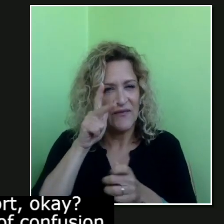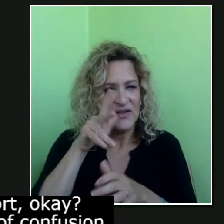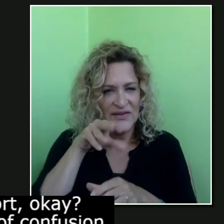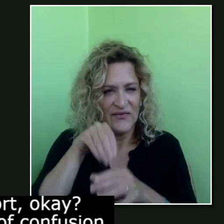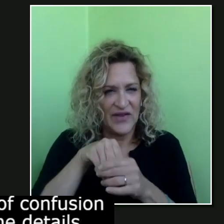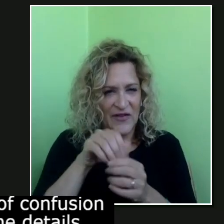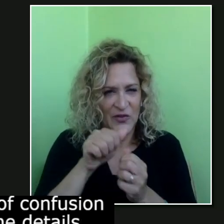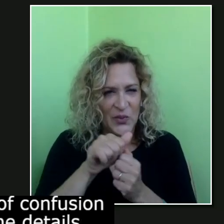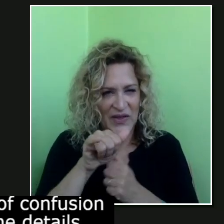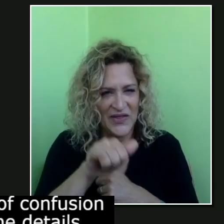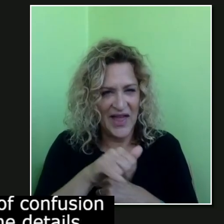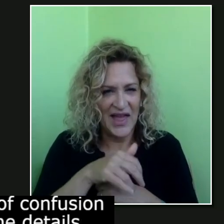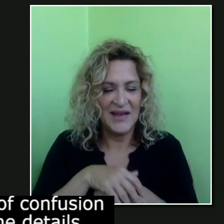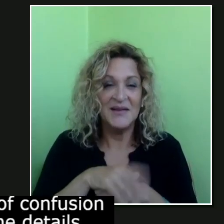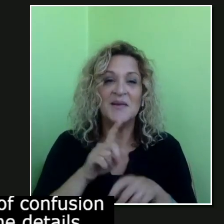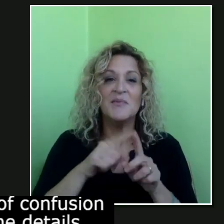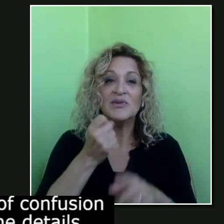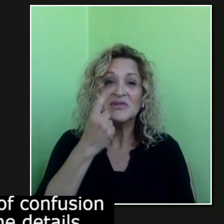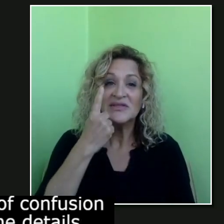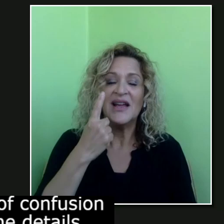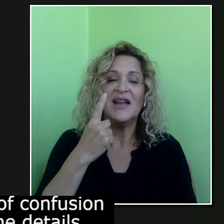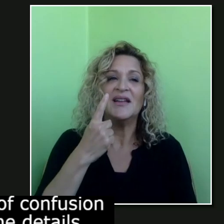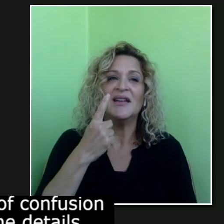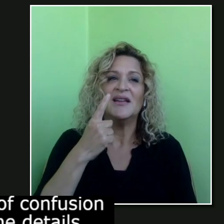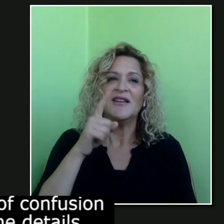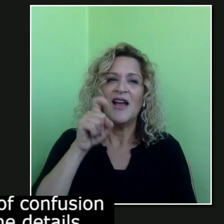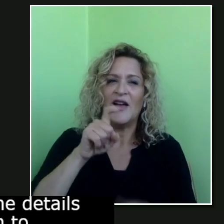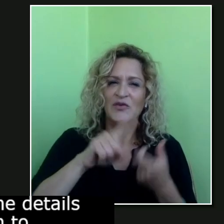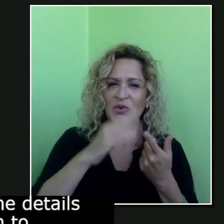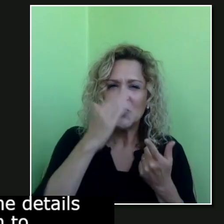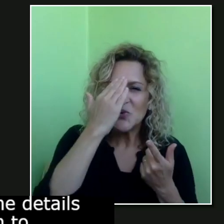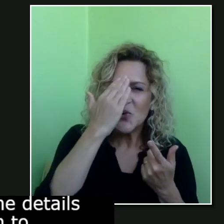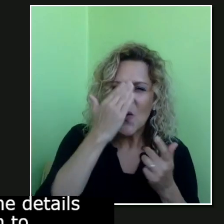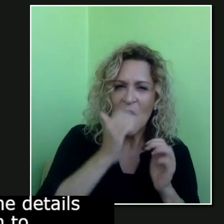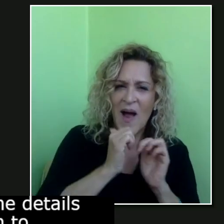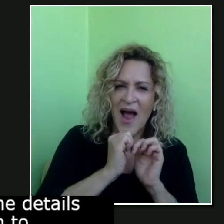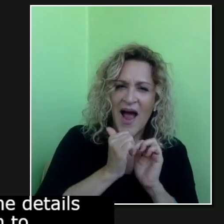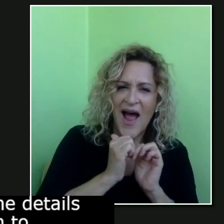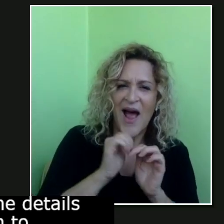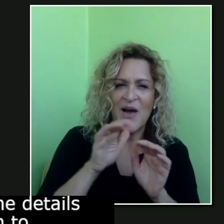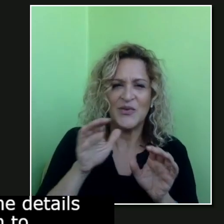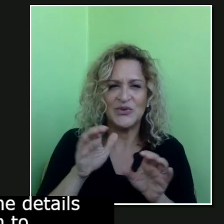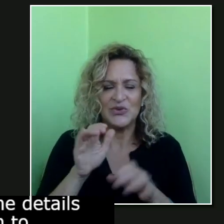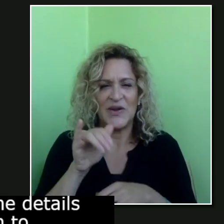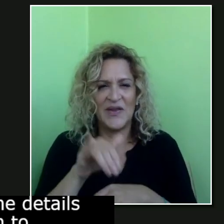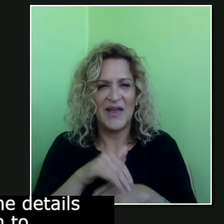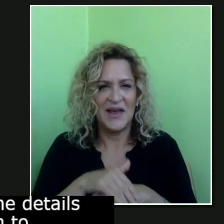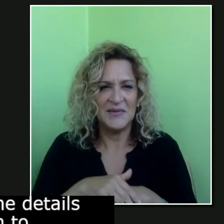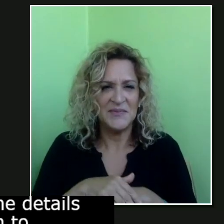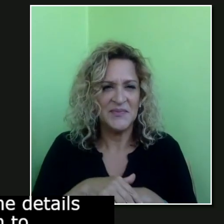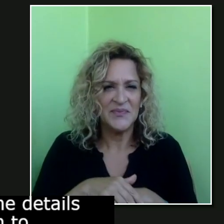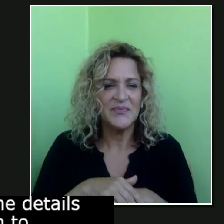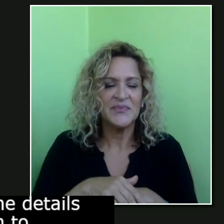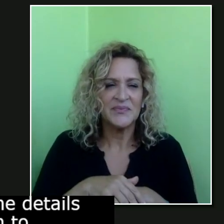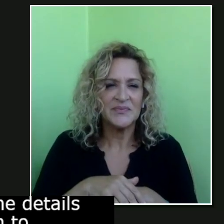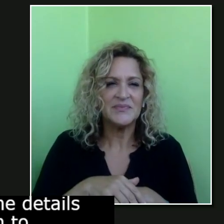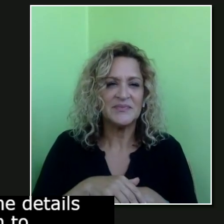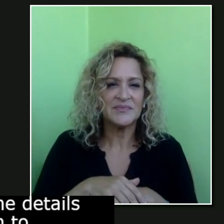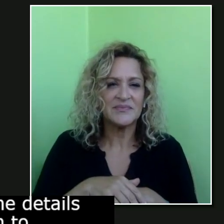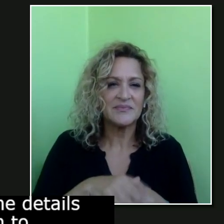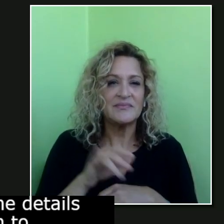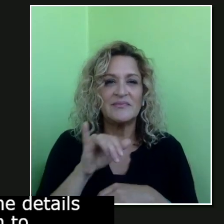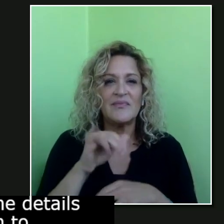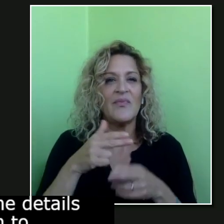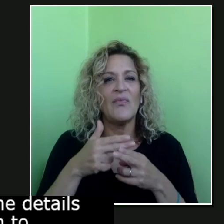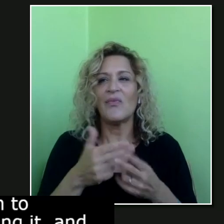understand why they're doing it and how they're doing it. And it's kind of a bit like software